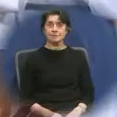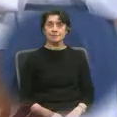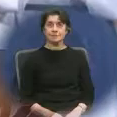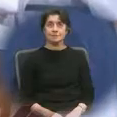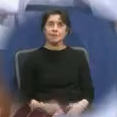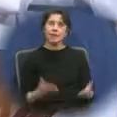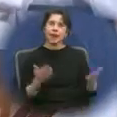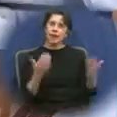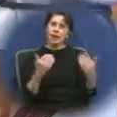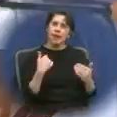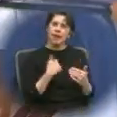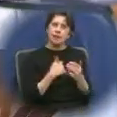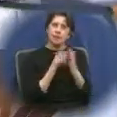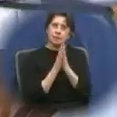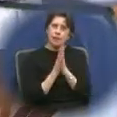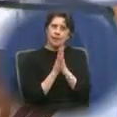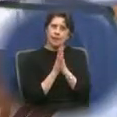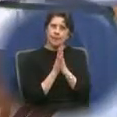Let us pray.